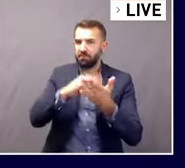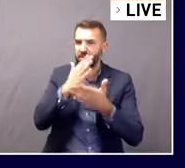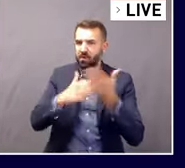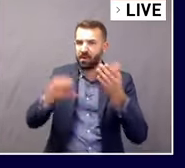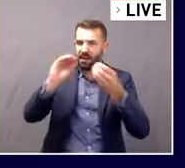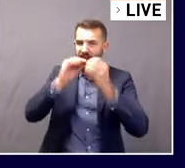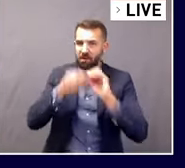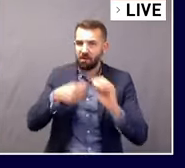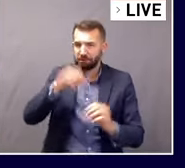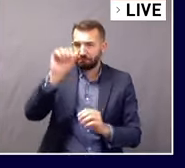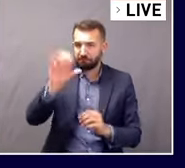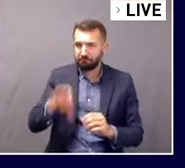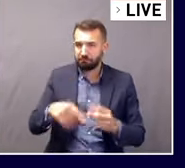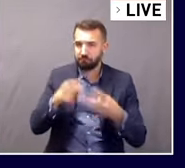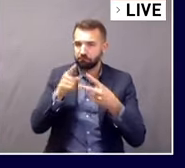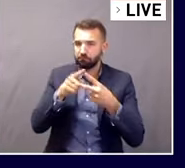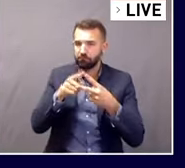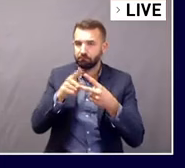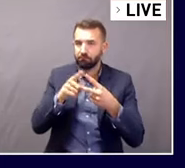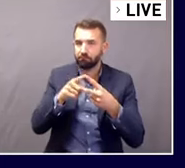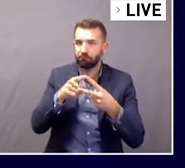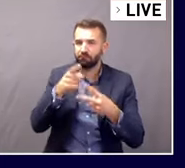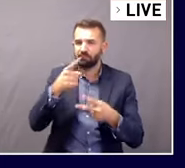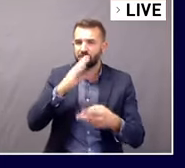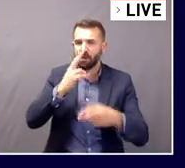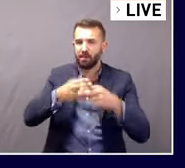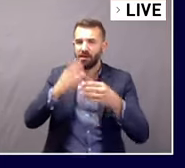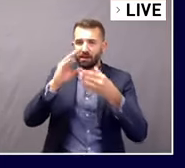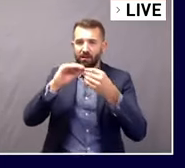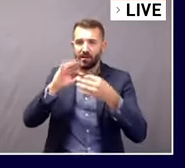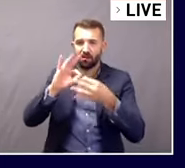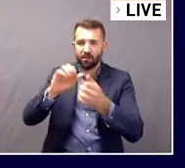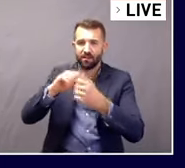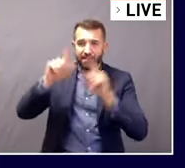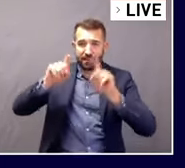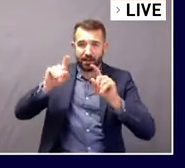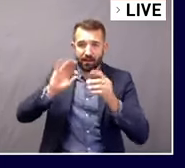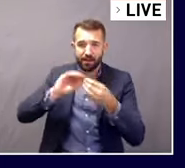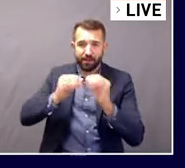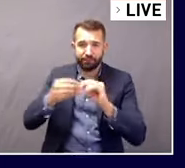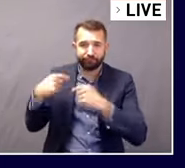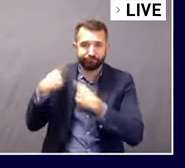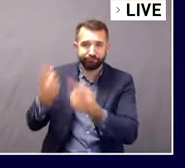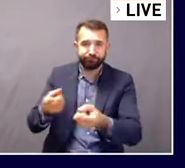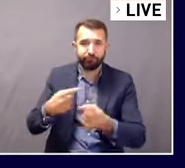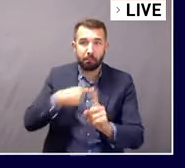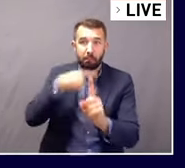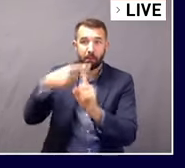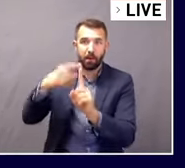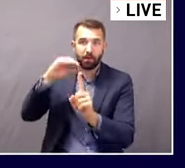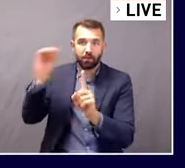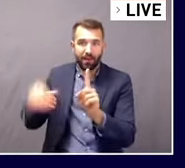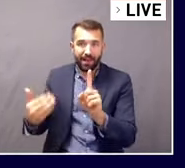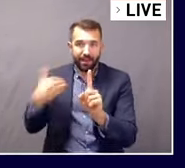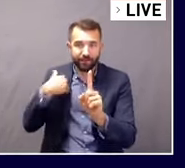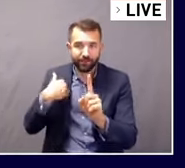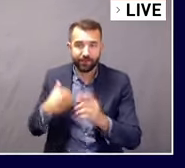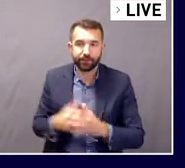repeat the data about testing and the data about the positivity rate, that would be good.